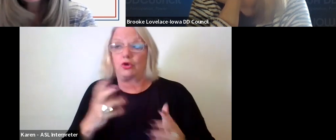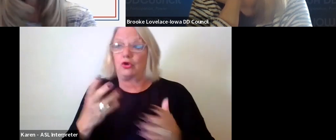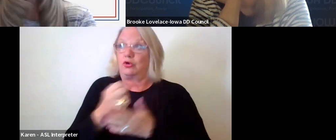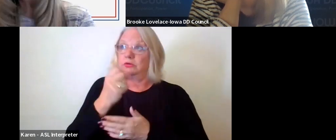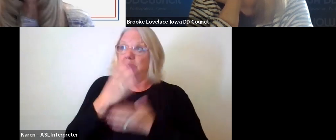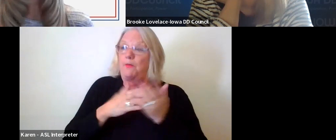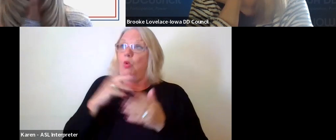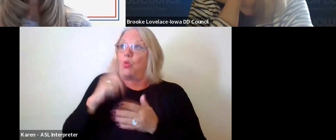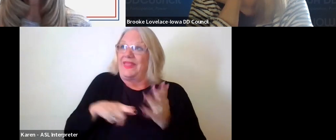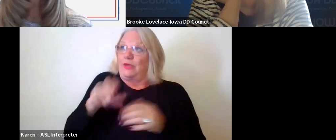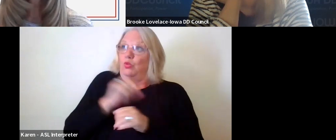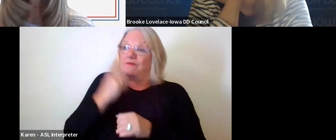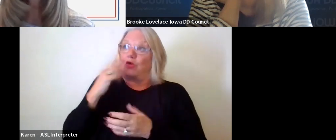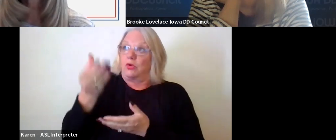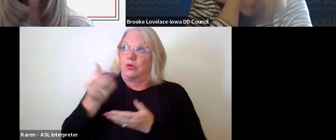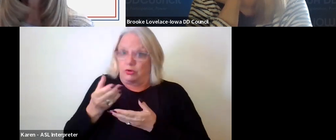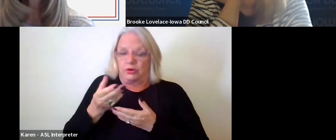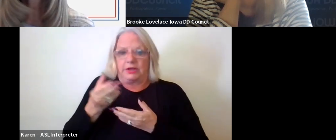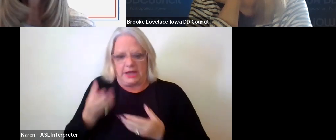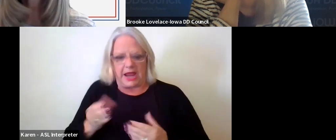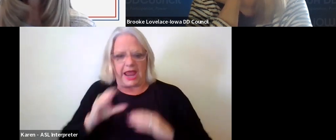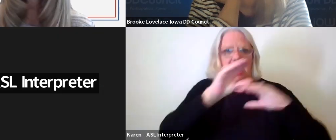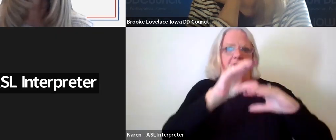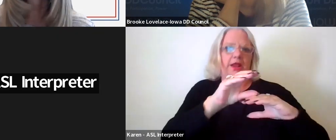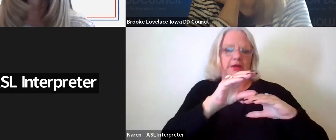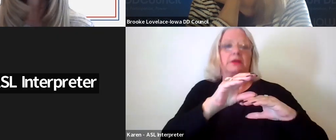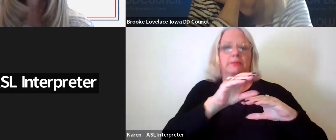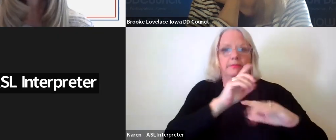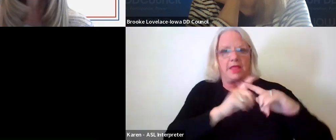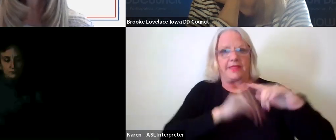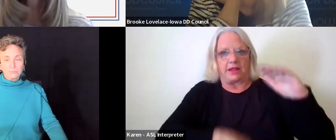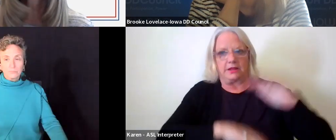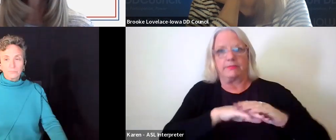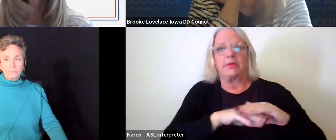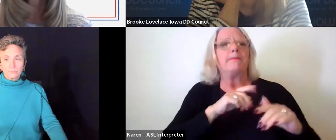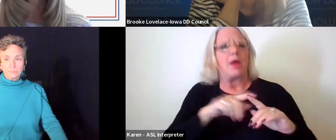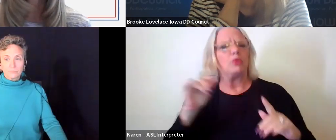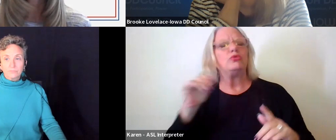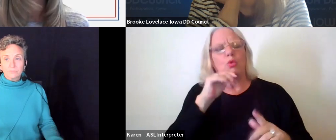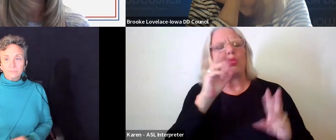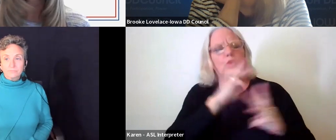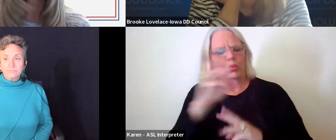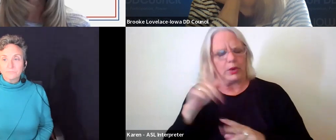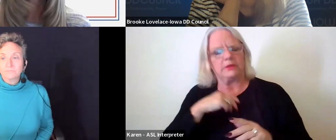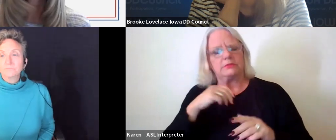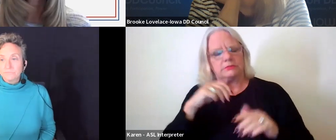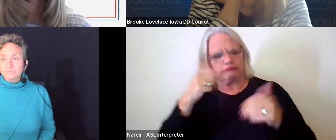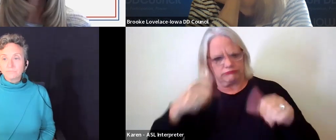that limit. And that limit is adjusted occasionally by the federal government, and we keep that updated on our website.